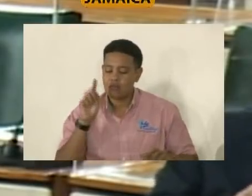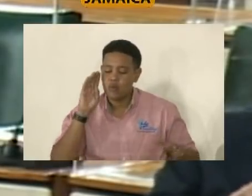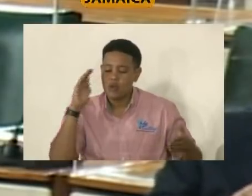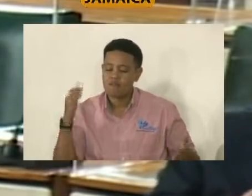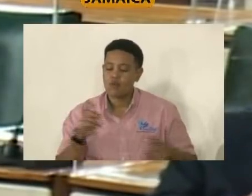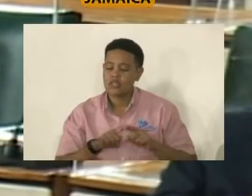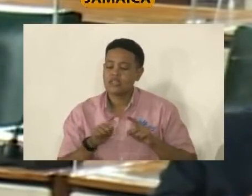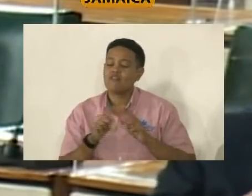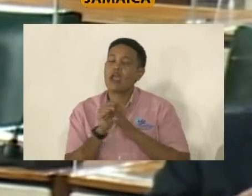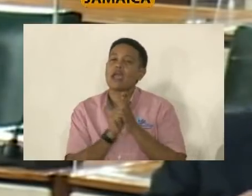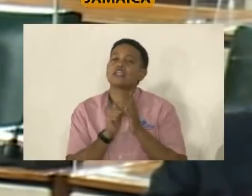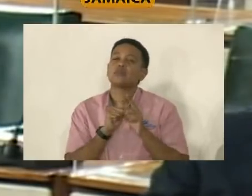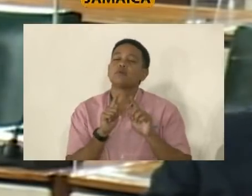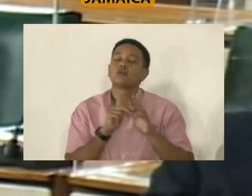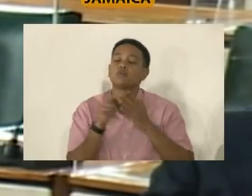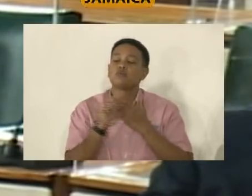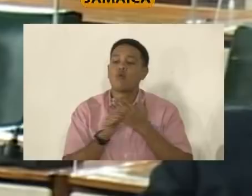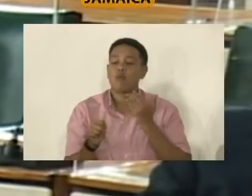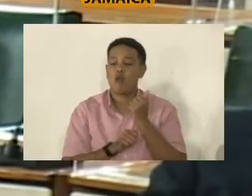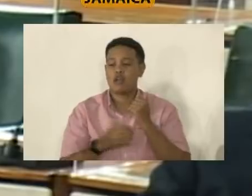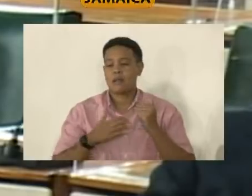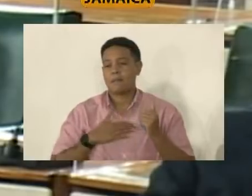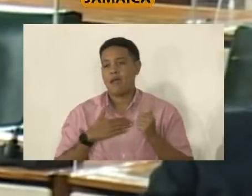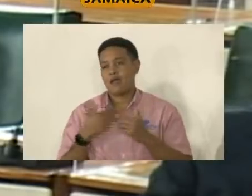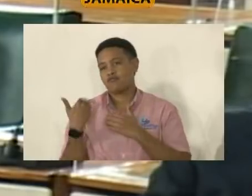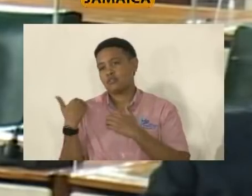and programs under my stewardship.